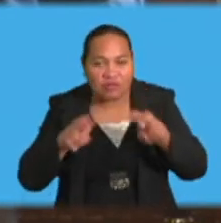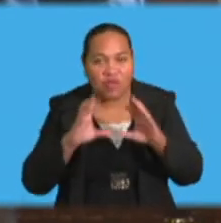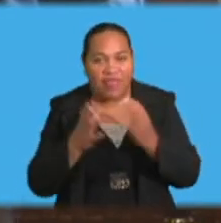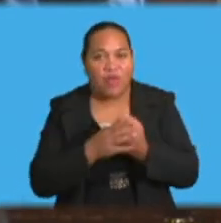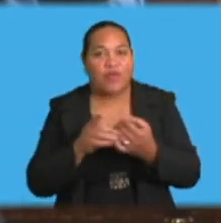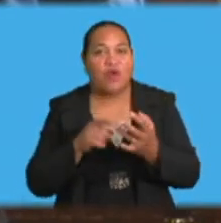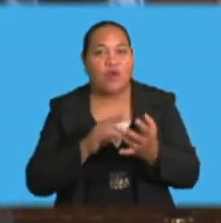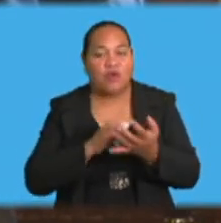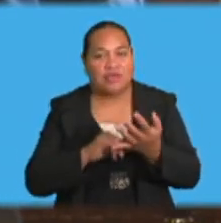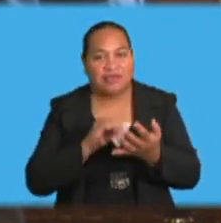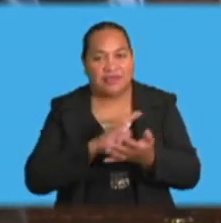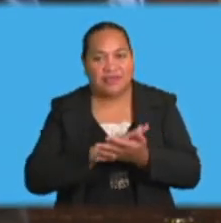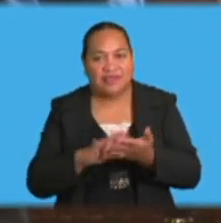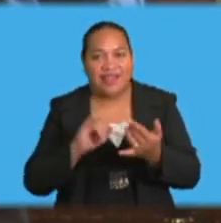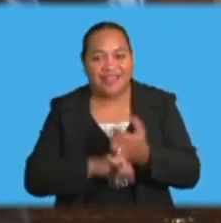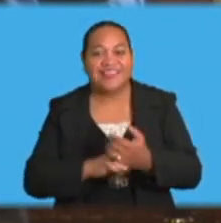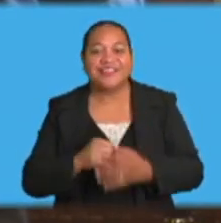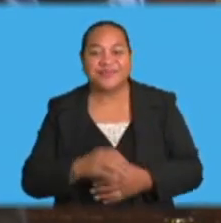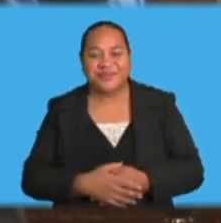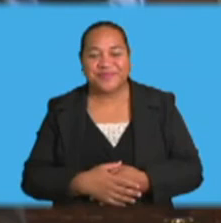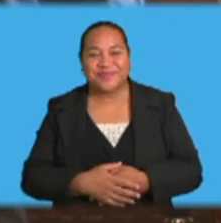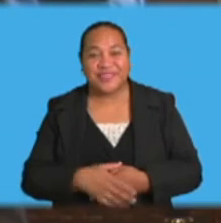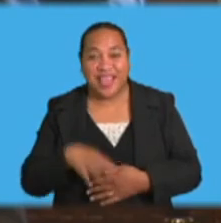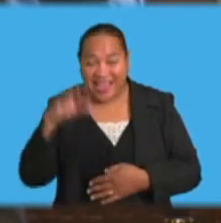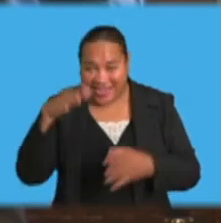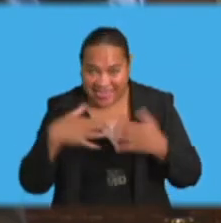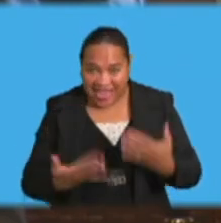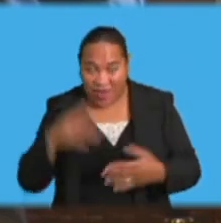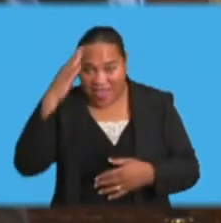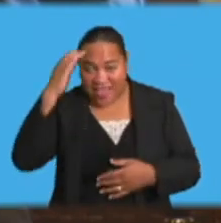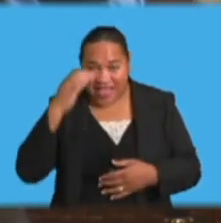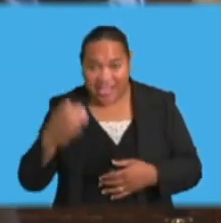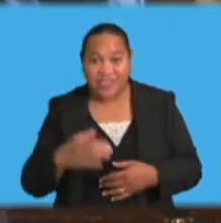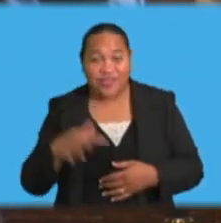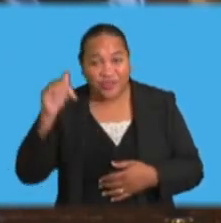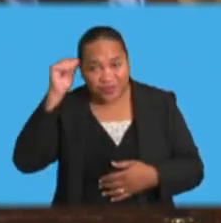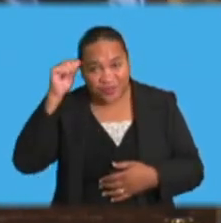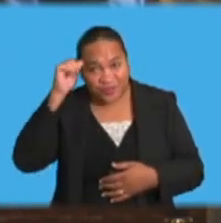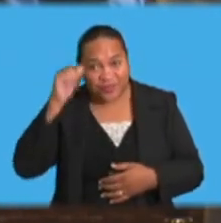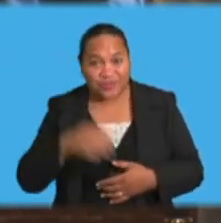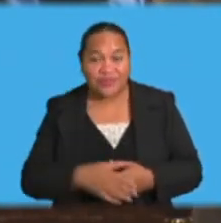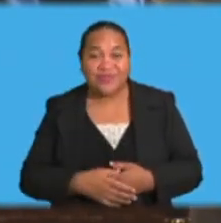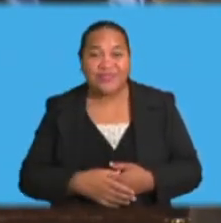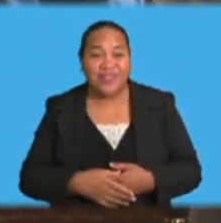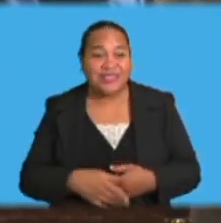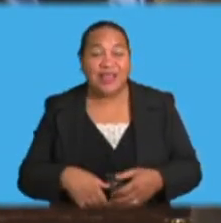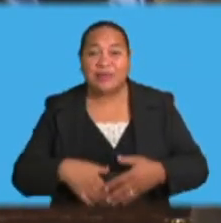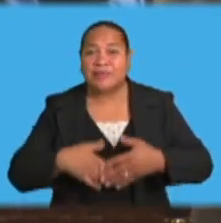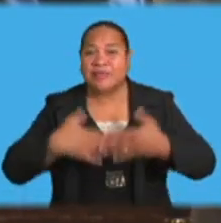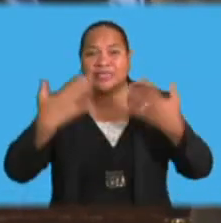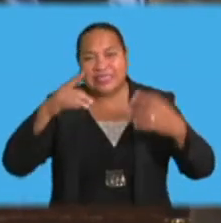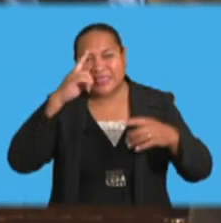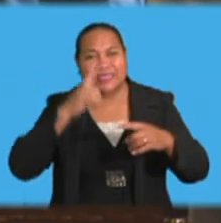health. Now in our country we know we have the big disease, the big problem that we face around